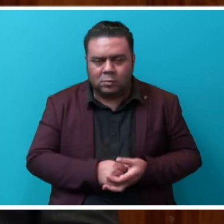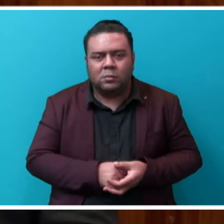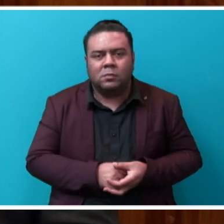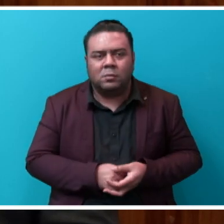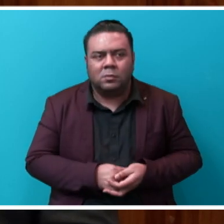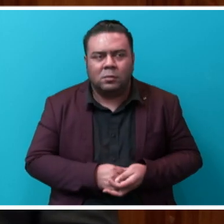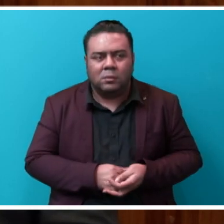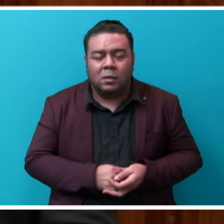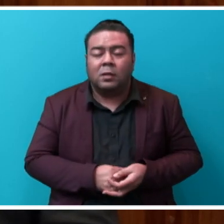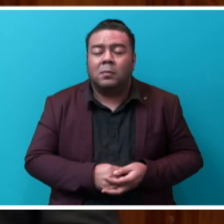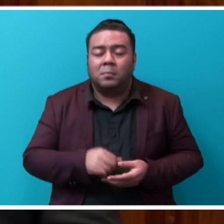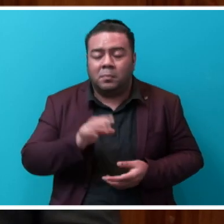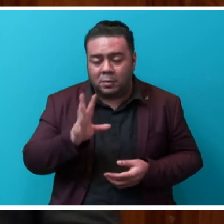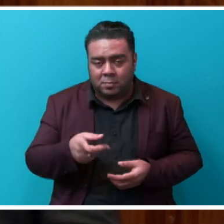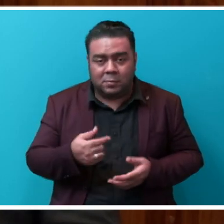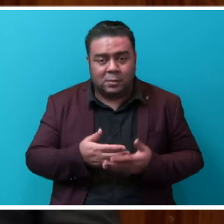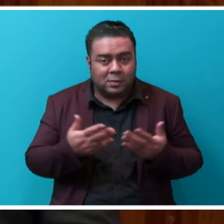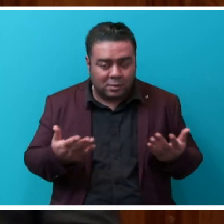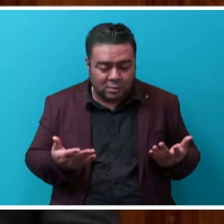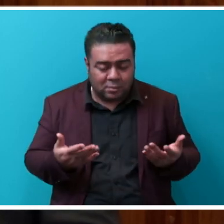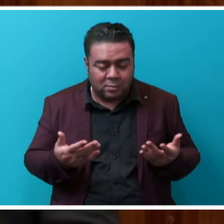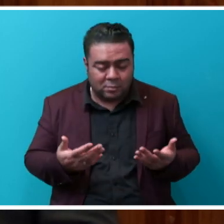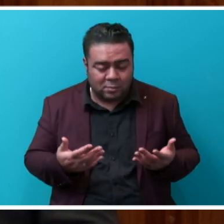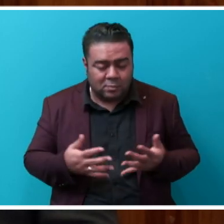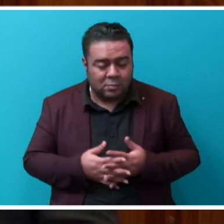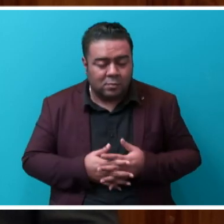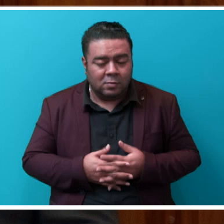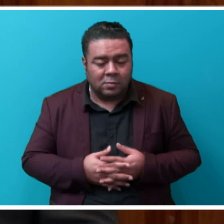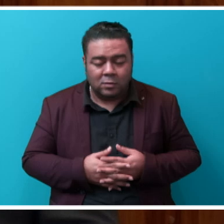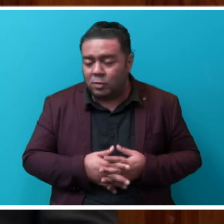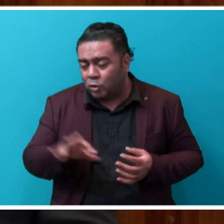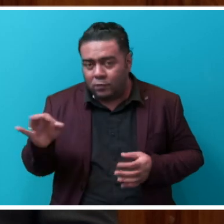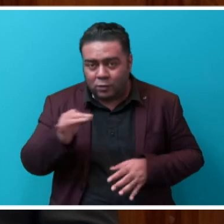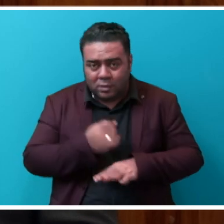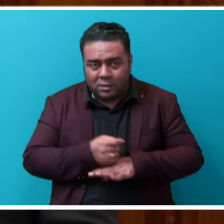And perhaps now a note for the government,